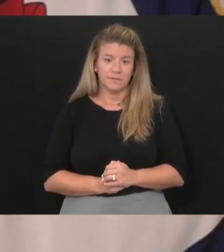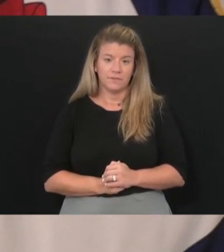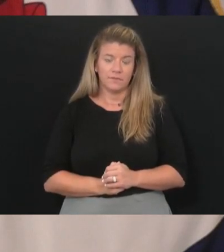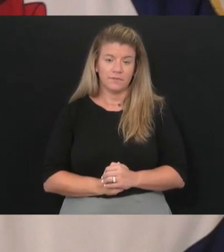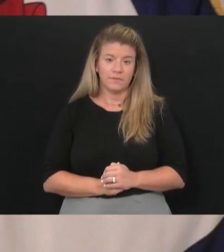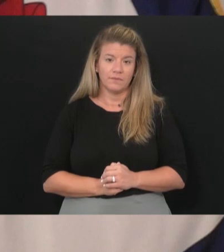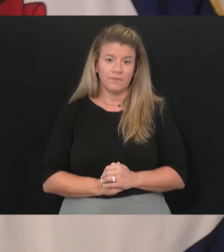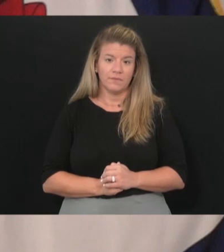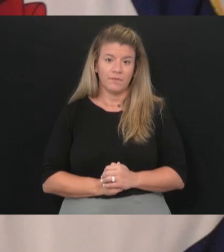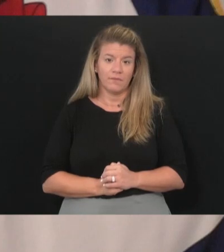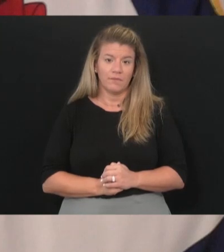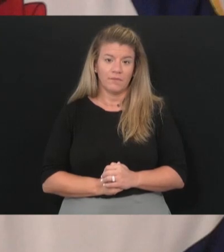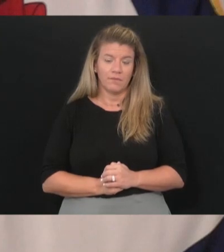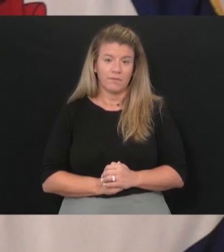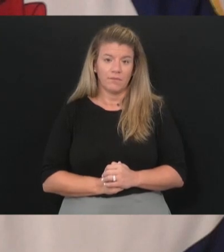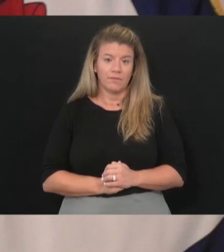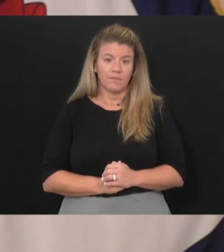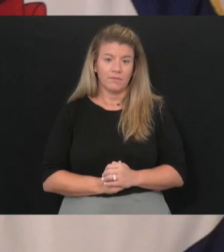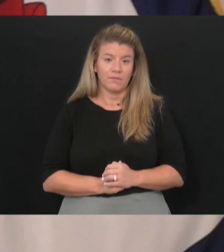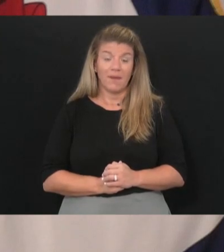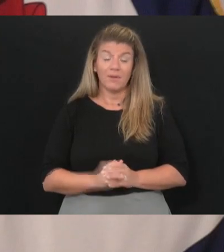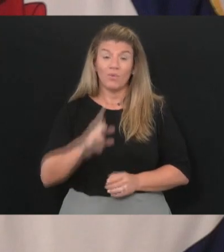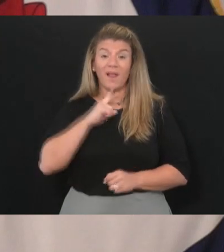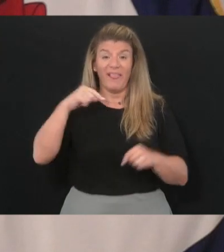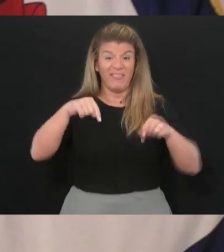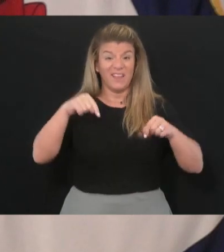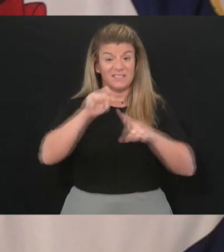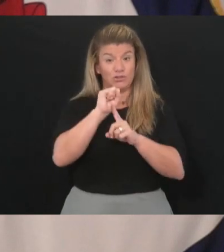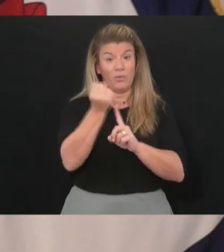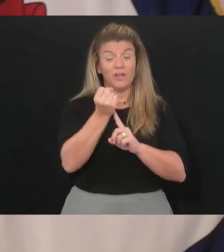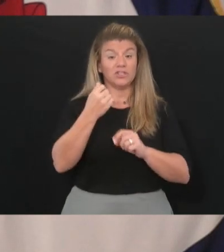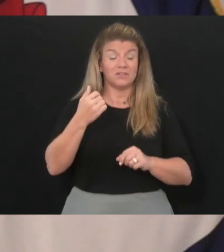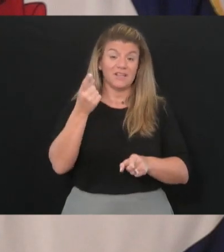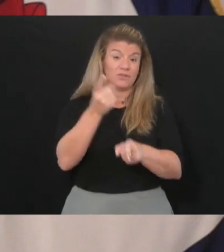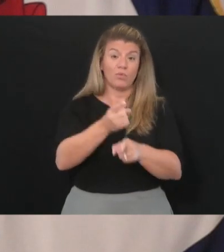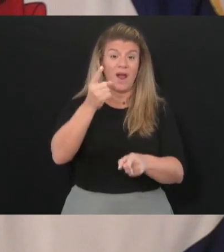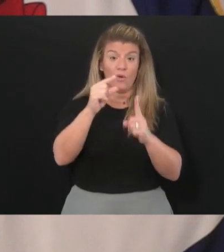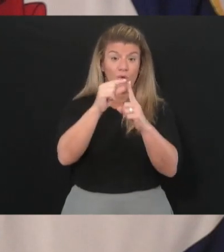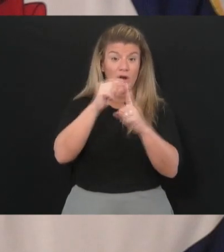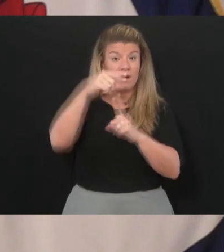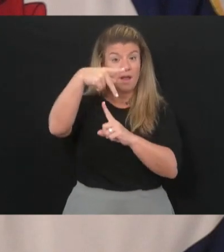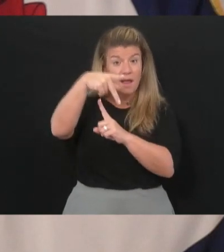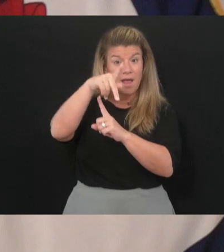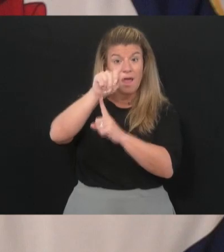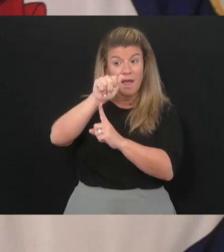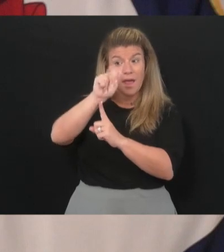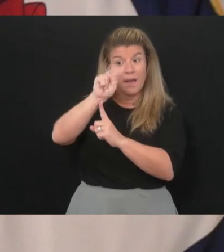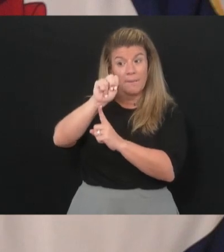does have the right word, a pandemic. Something that we really